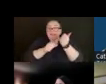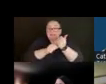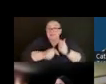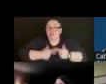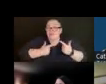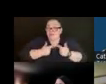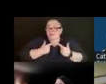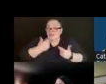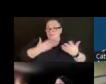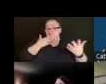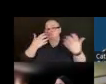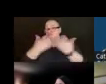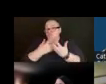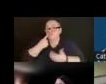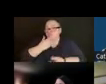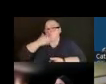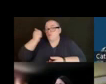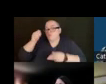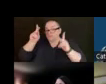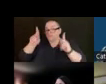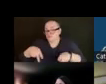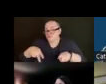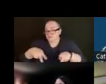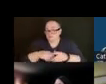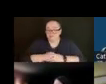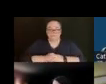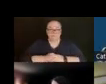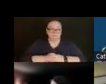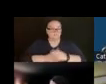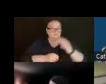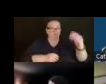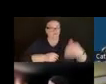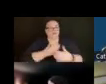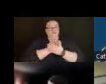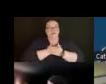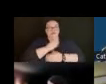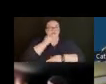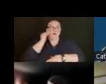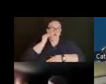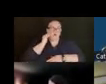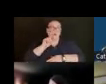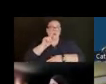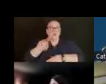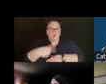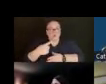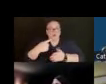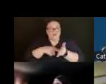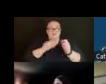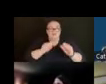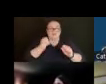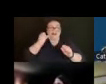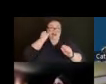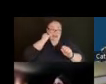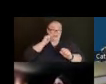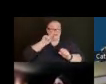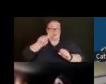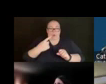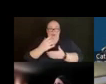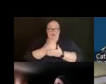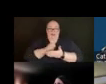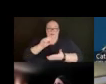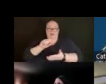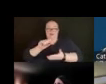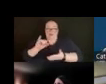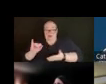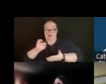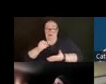And then rest homes, again, older adults, only really affordable if the only income is SSI or EAEDC, but I've